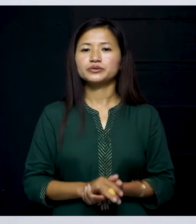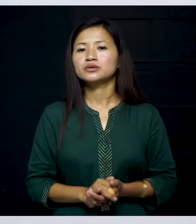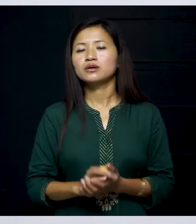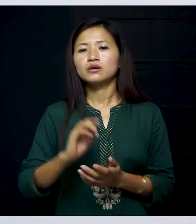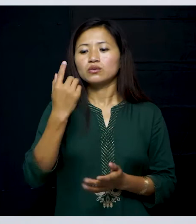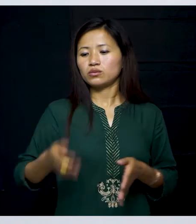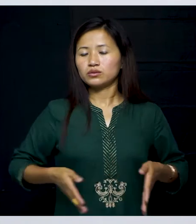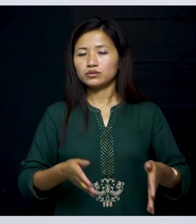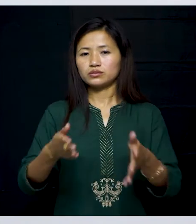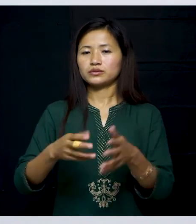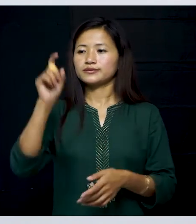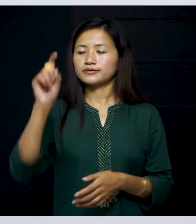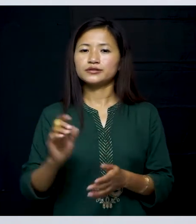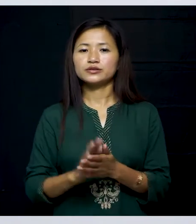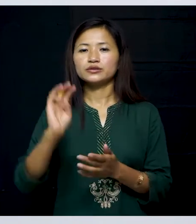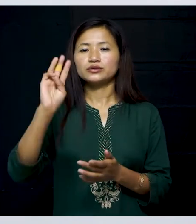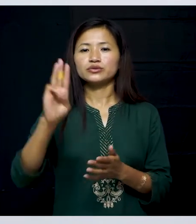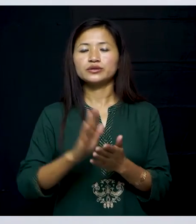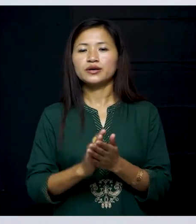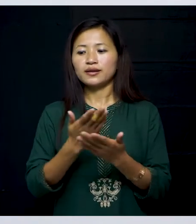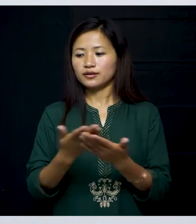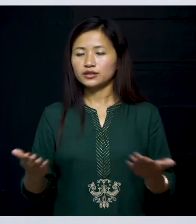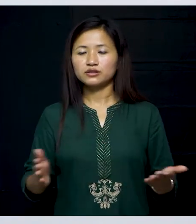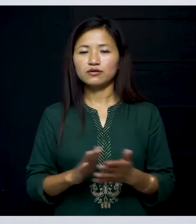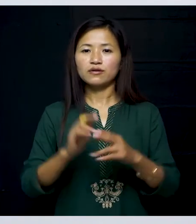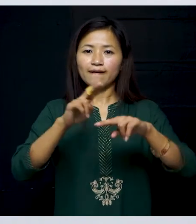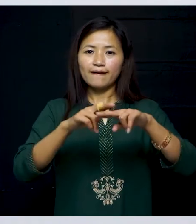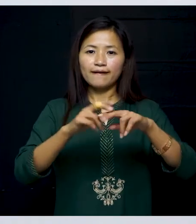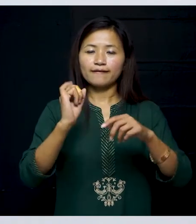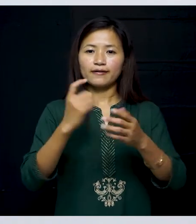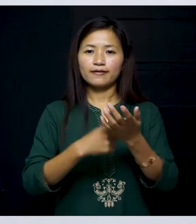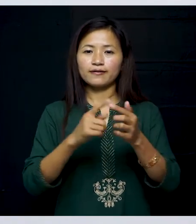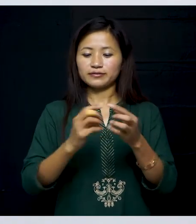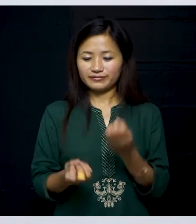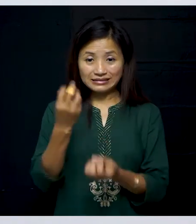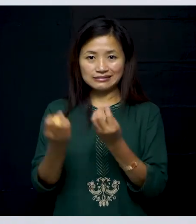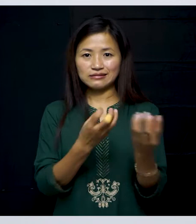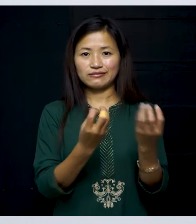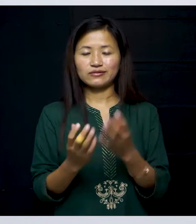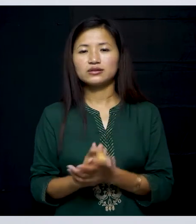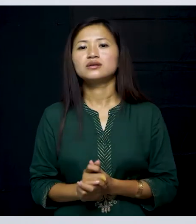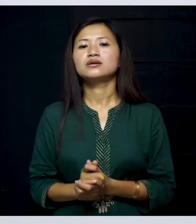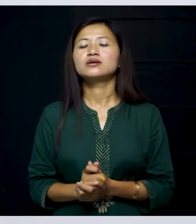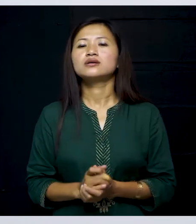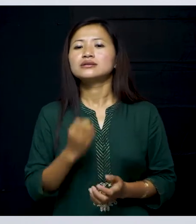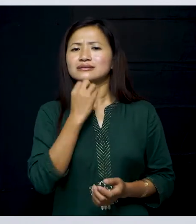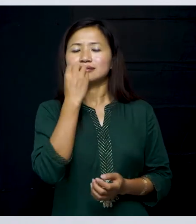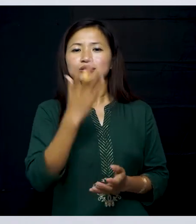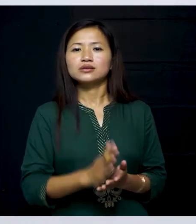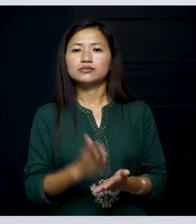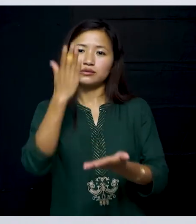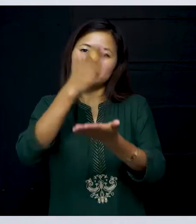One way, like we need three things for fire, there are also three main points for putting out fire. The easiest one is